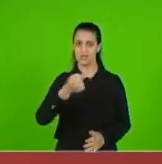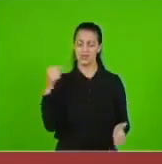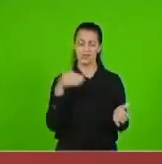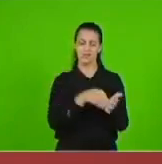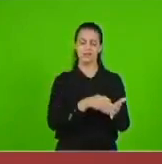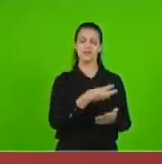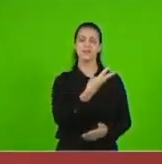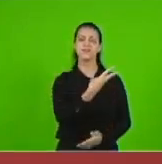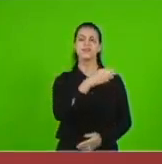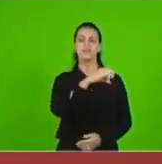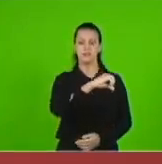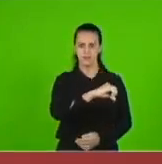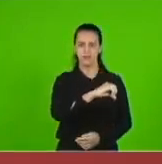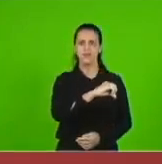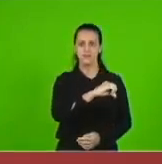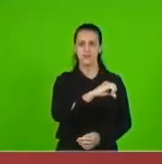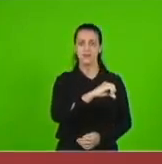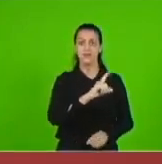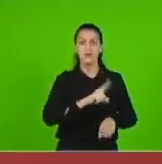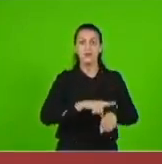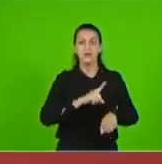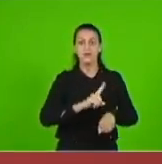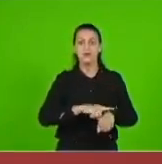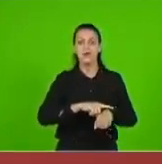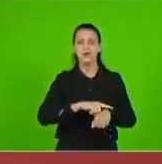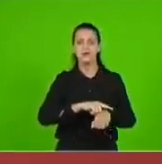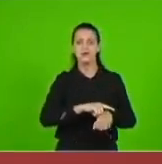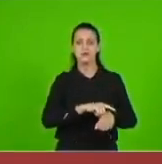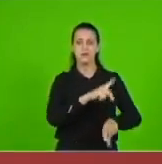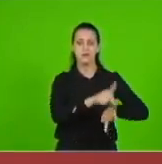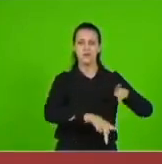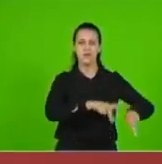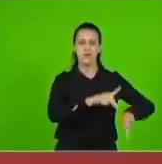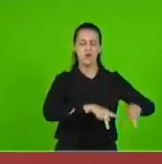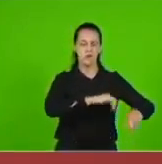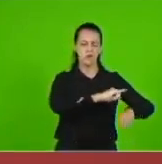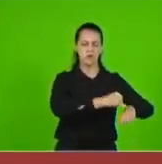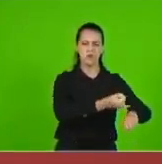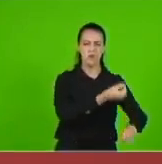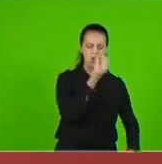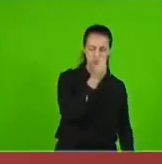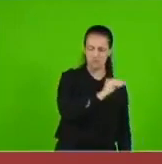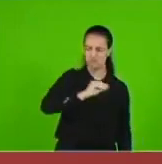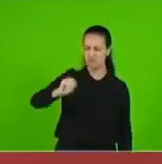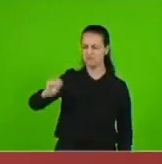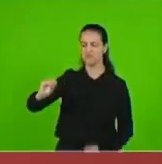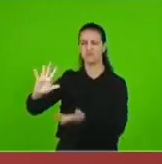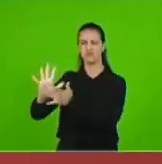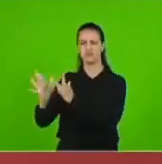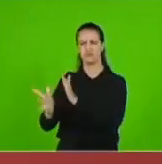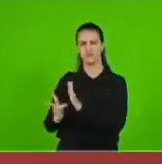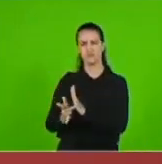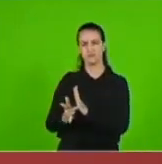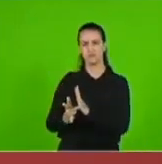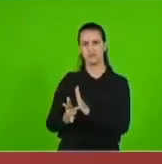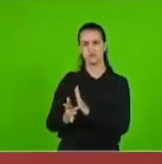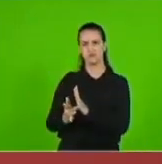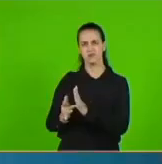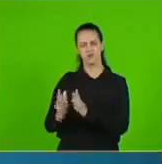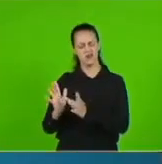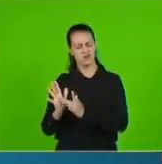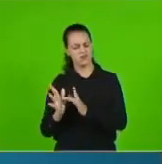23, verses 37 through 39, when Jesus is rejected by his own nation.